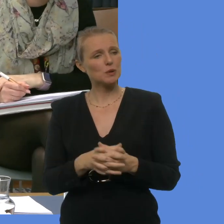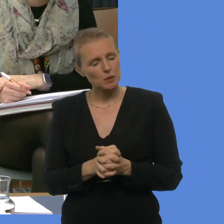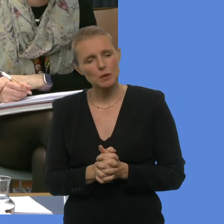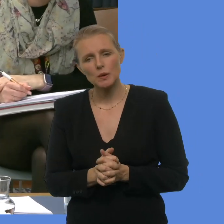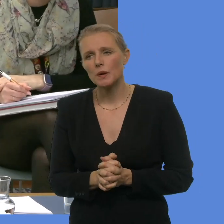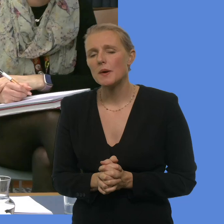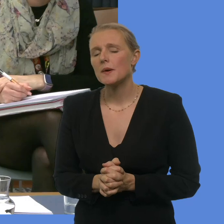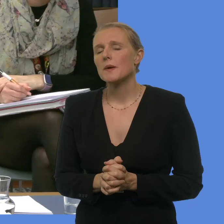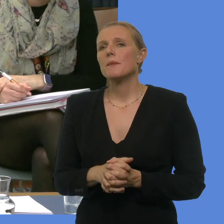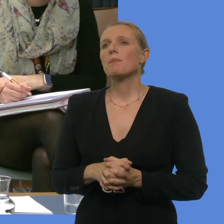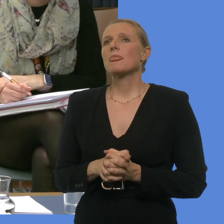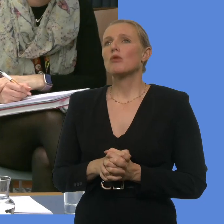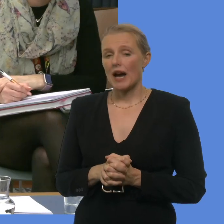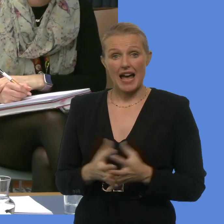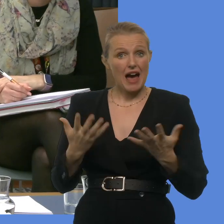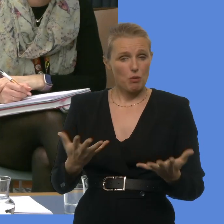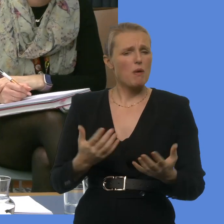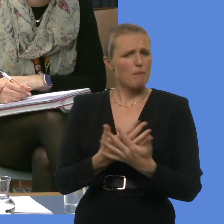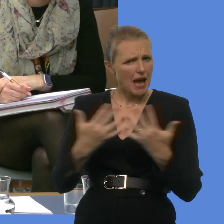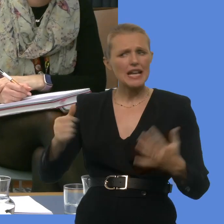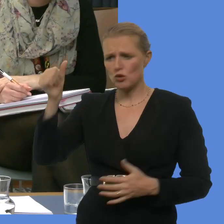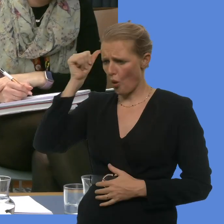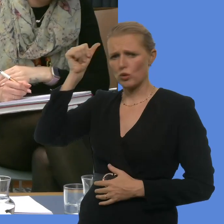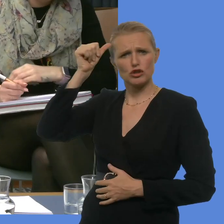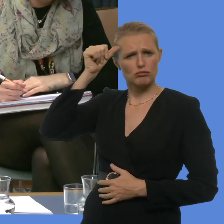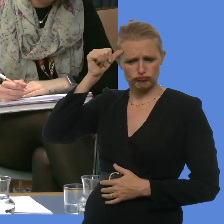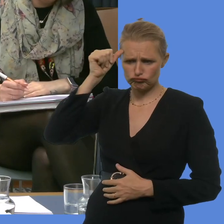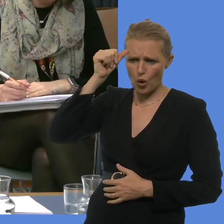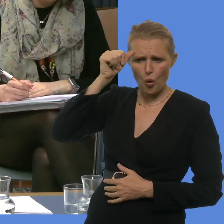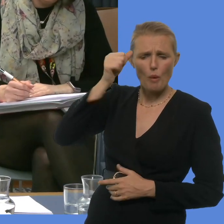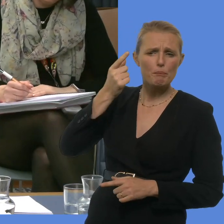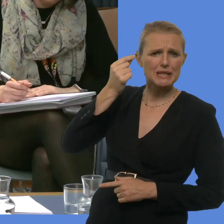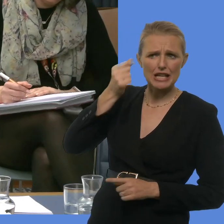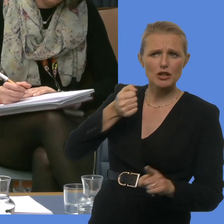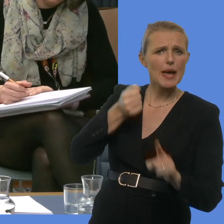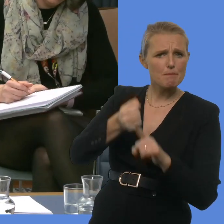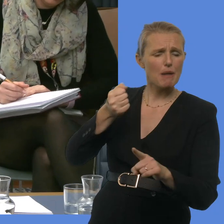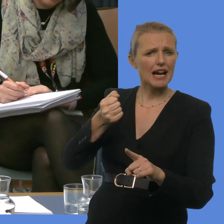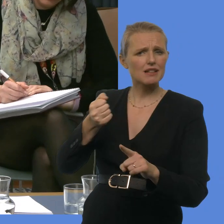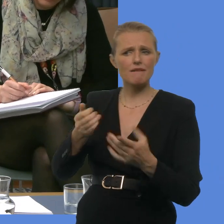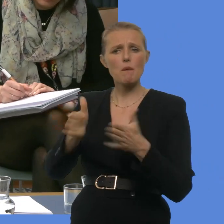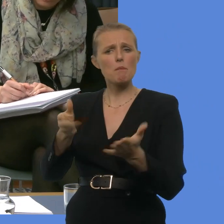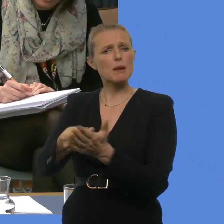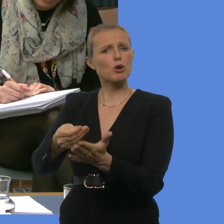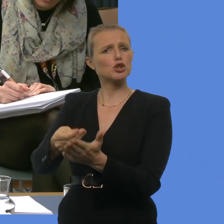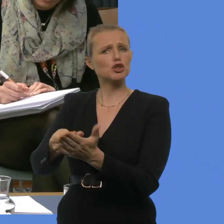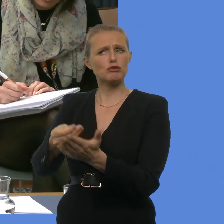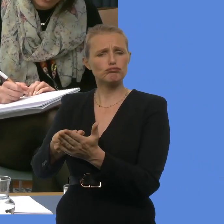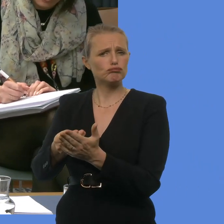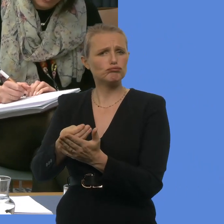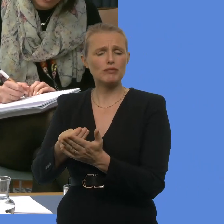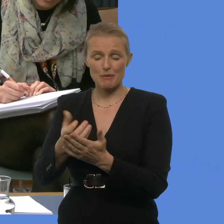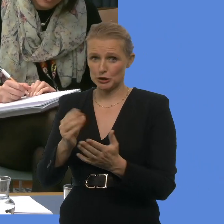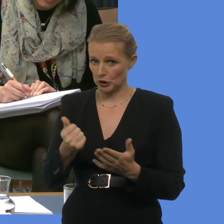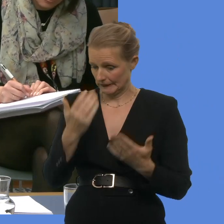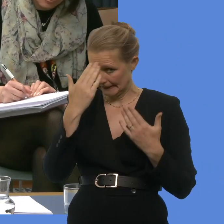are a number of knowns that provide indications of the potential impact of the bill on the public purse, but there are also some unknowns